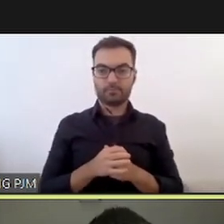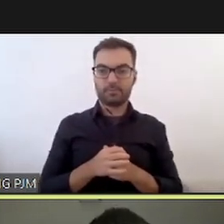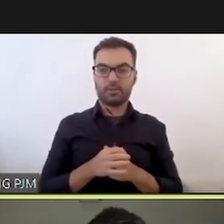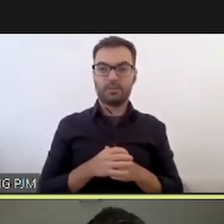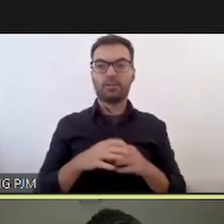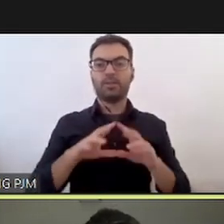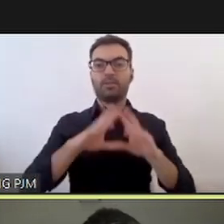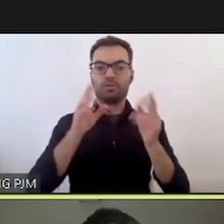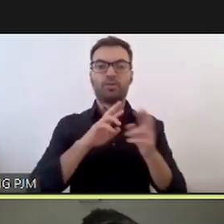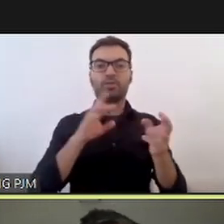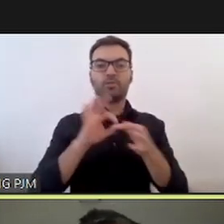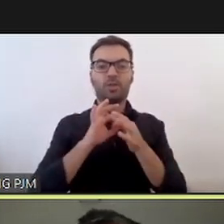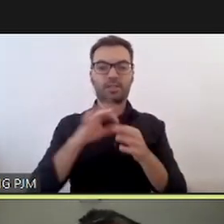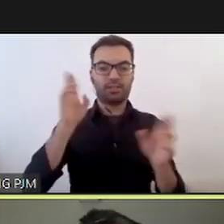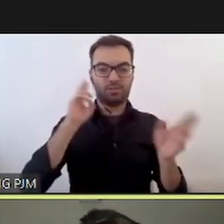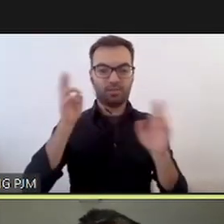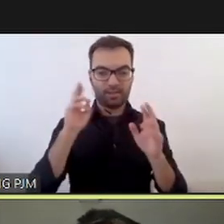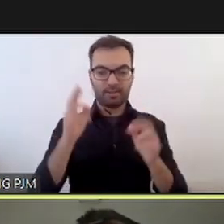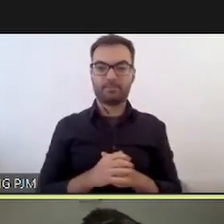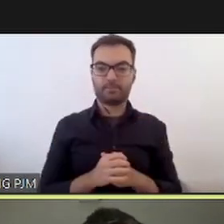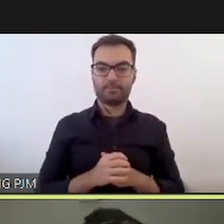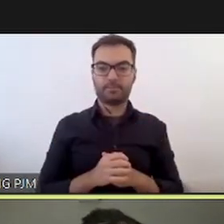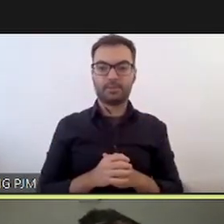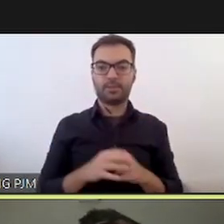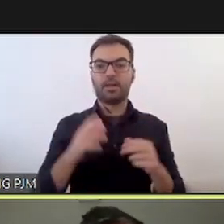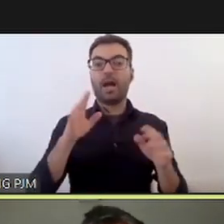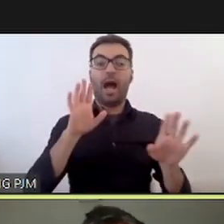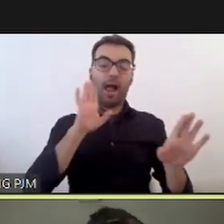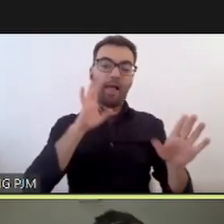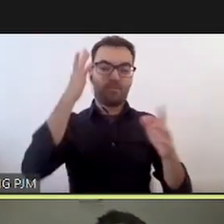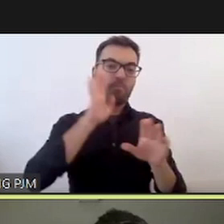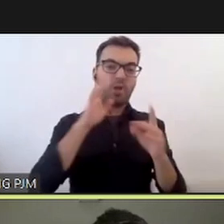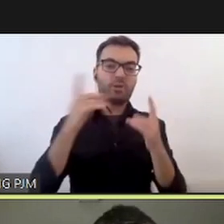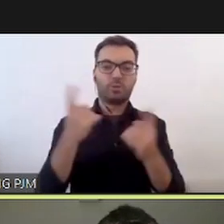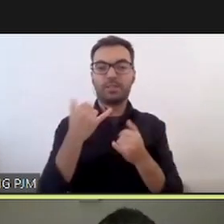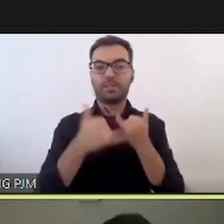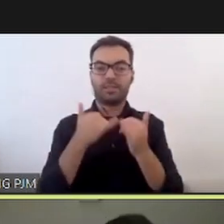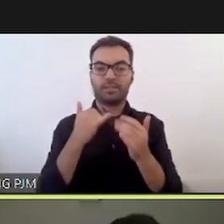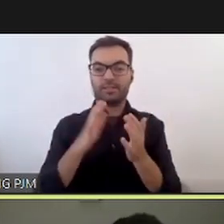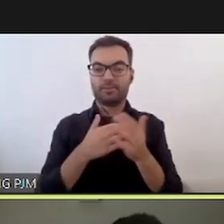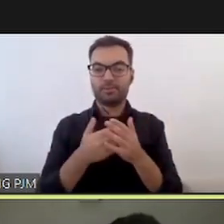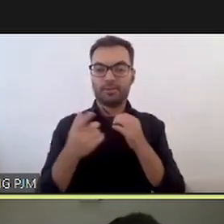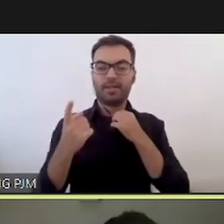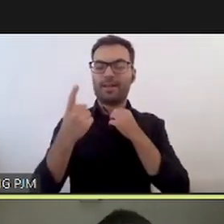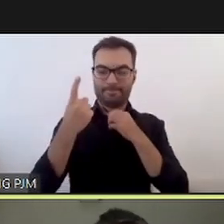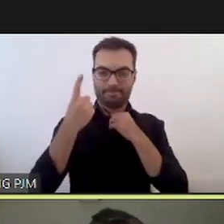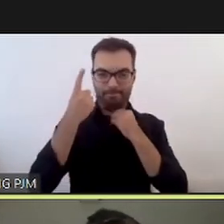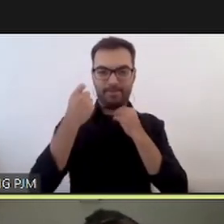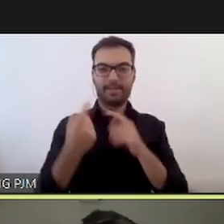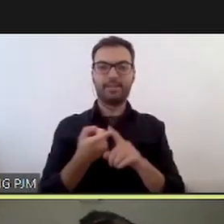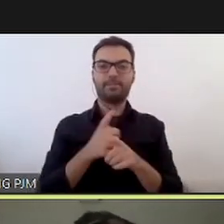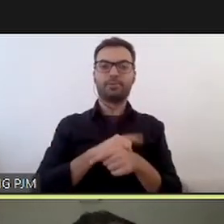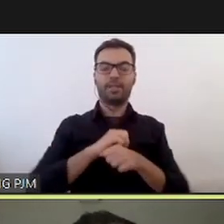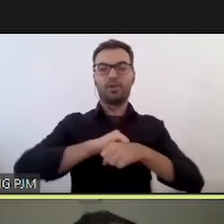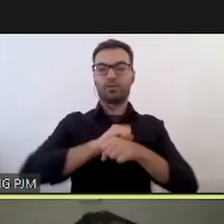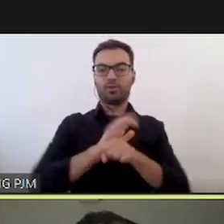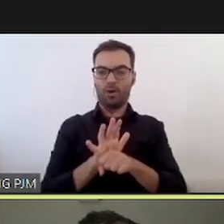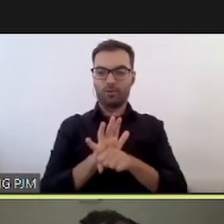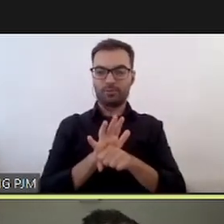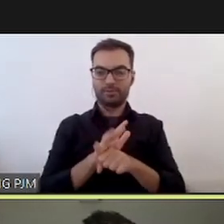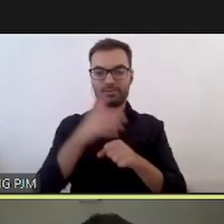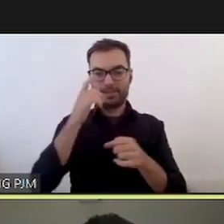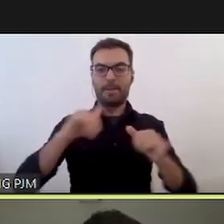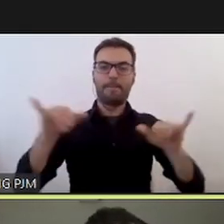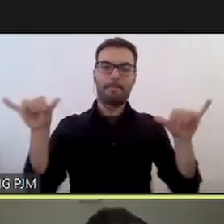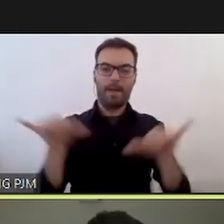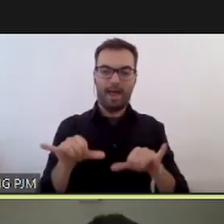to the sounds that we're hearing. The same, imagine if before the COVID you were in the place that was